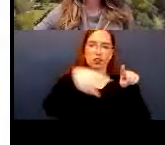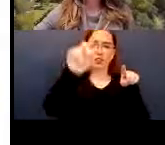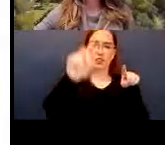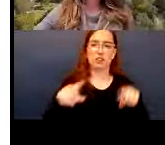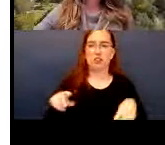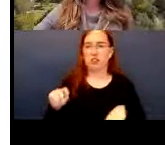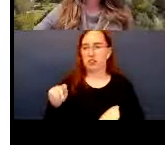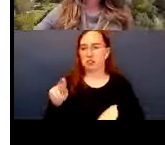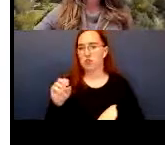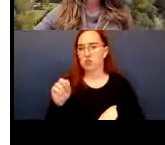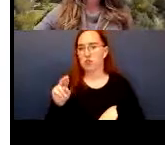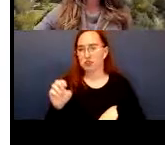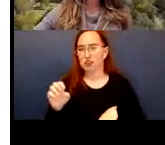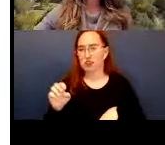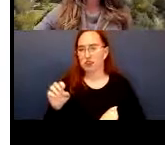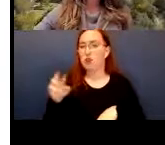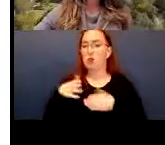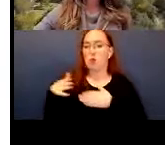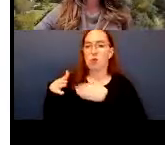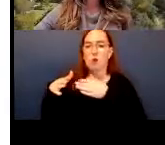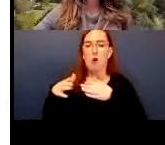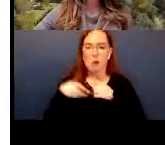and then the small bridges across the creek.